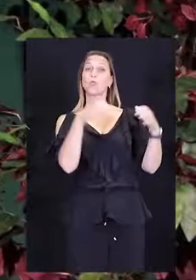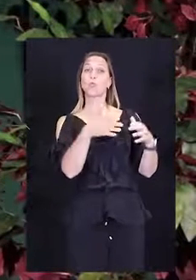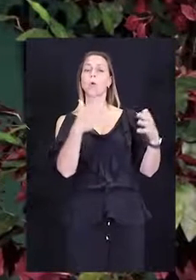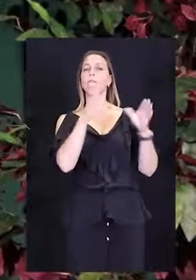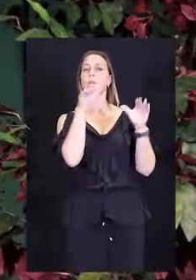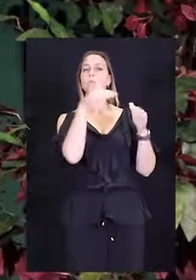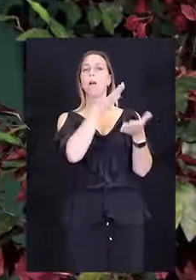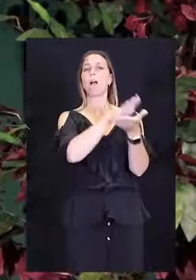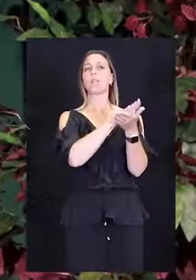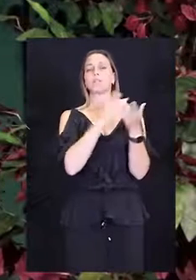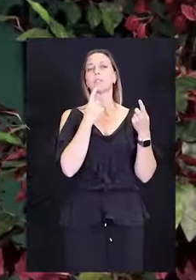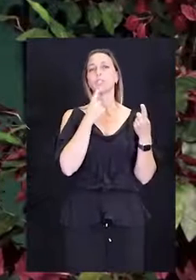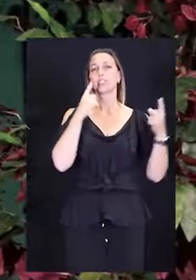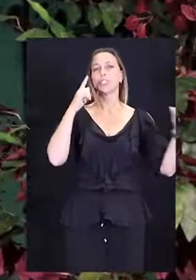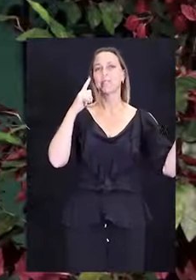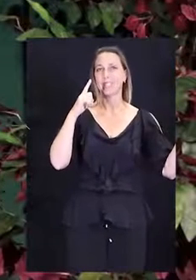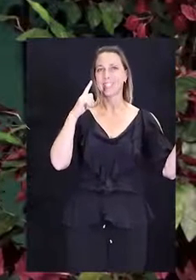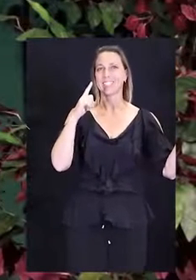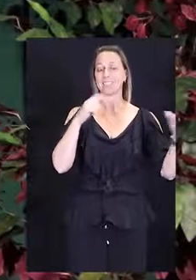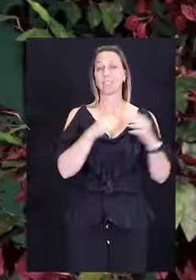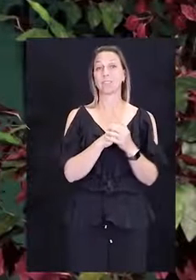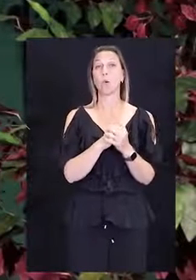honorees focus on academic achievement.